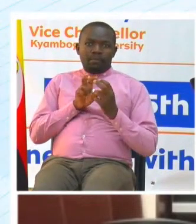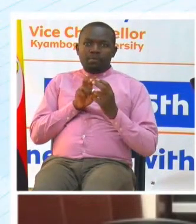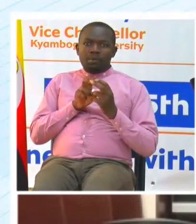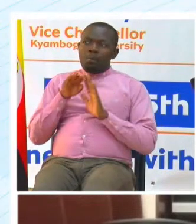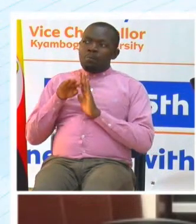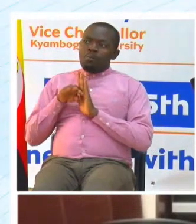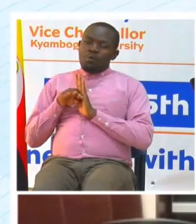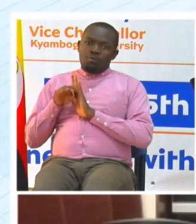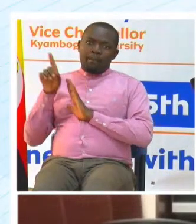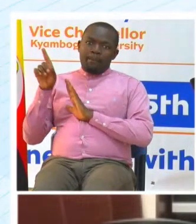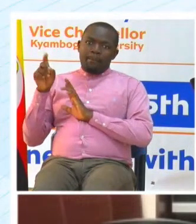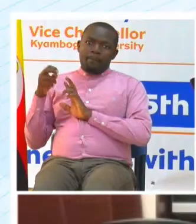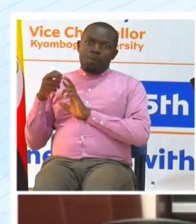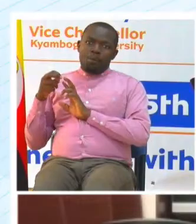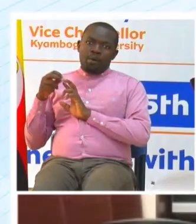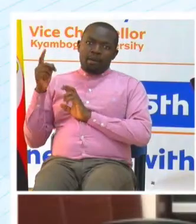coordinator,